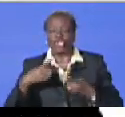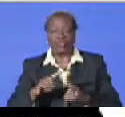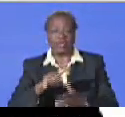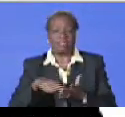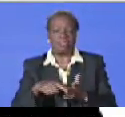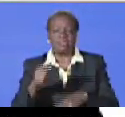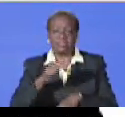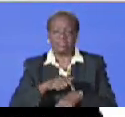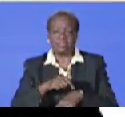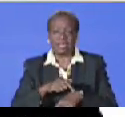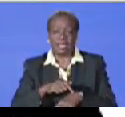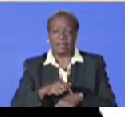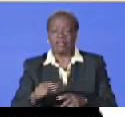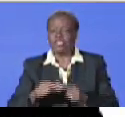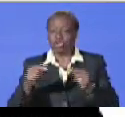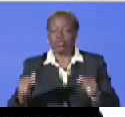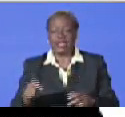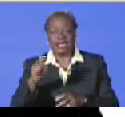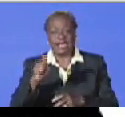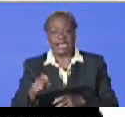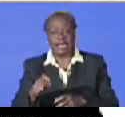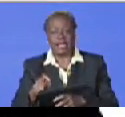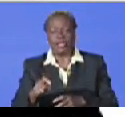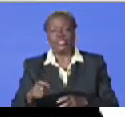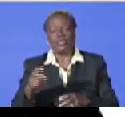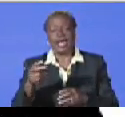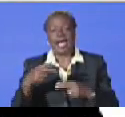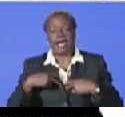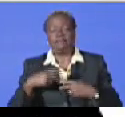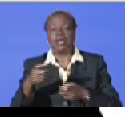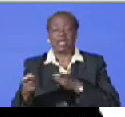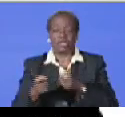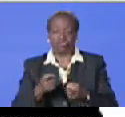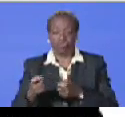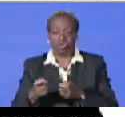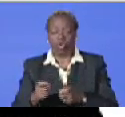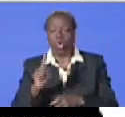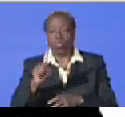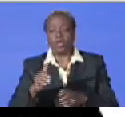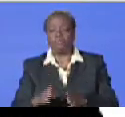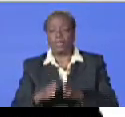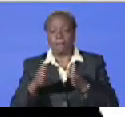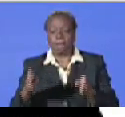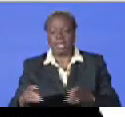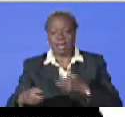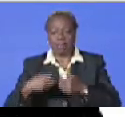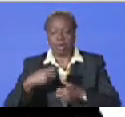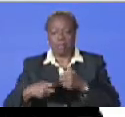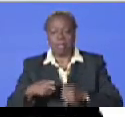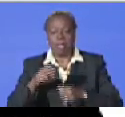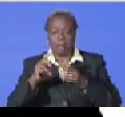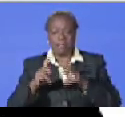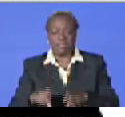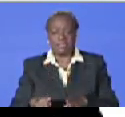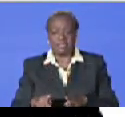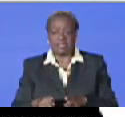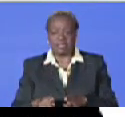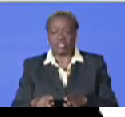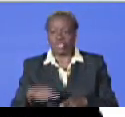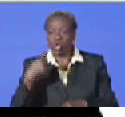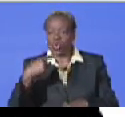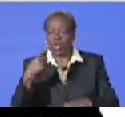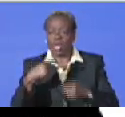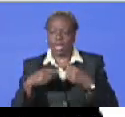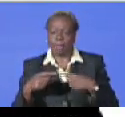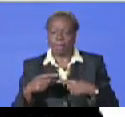COVID-19 pandemic, there is a greater need to maintain control. One of the major problems, should I say, is that persons who would